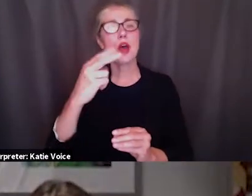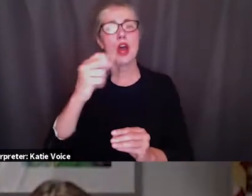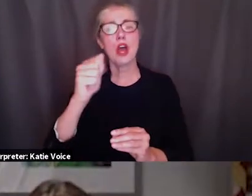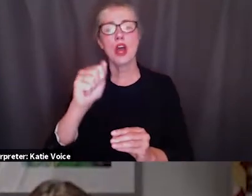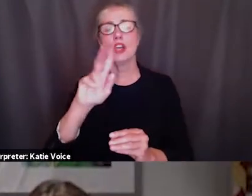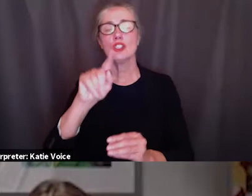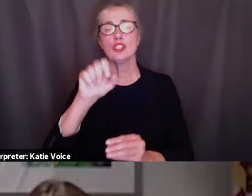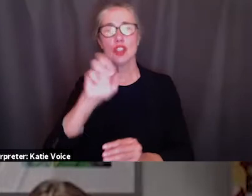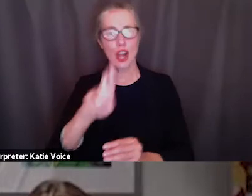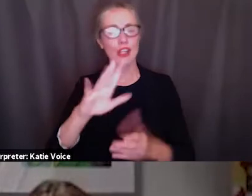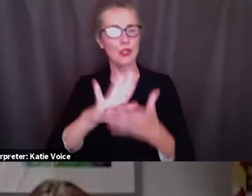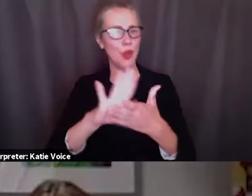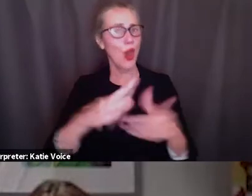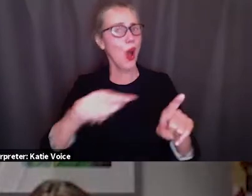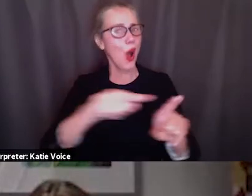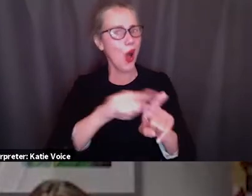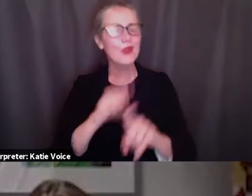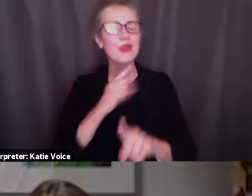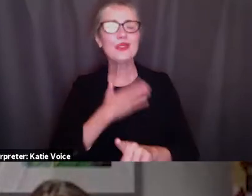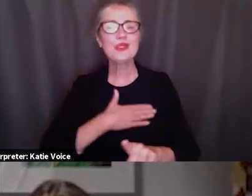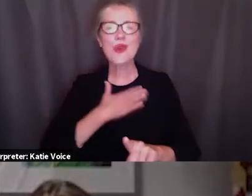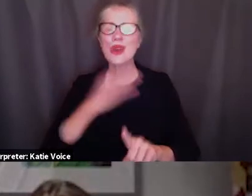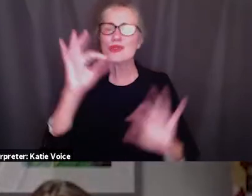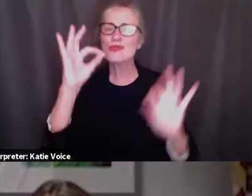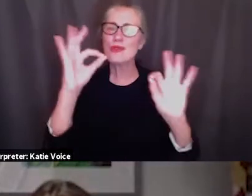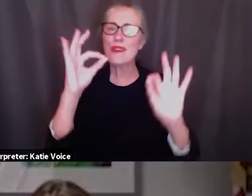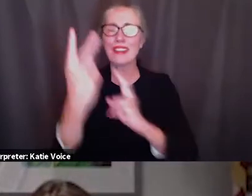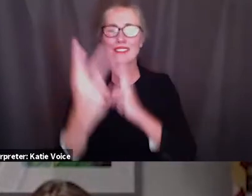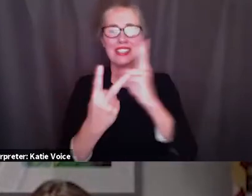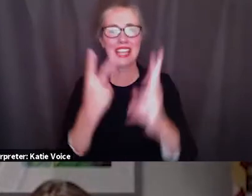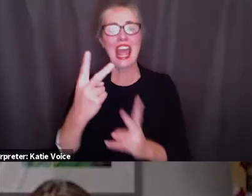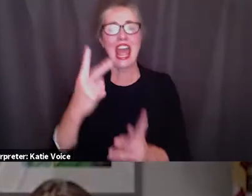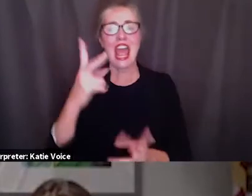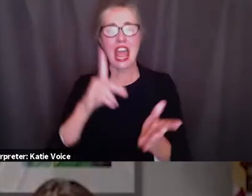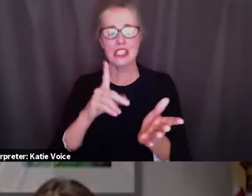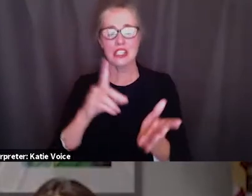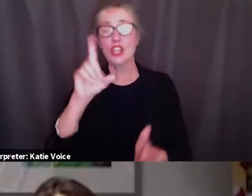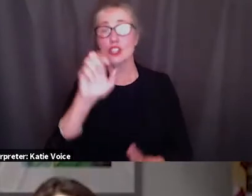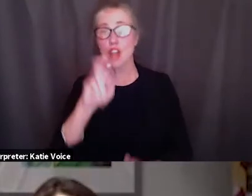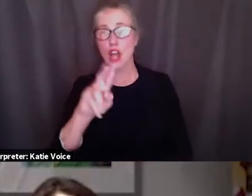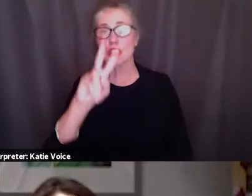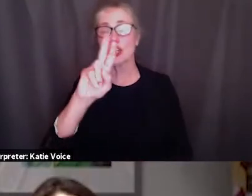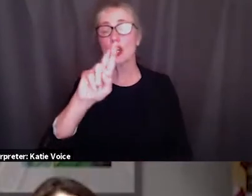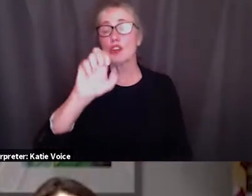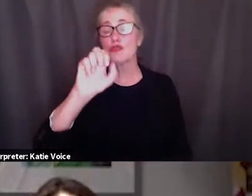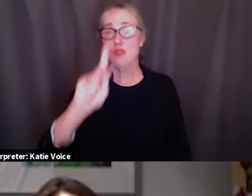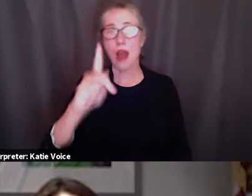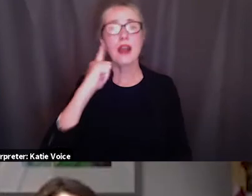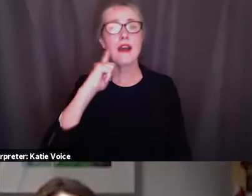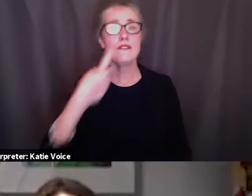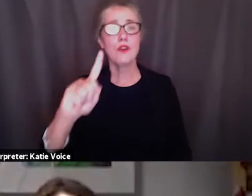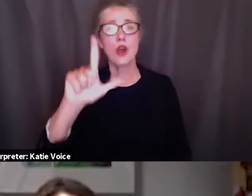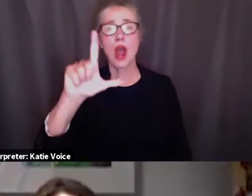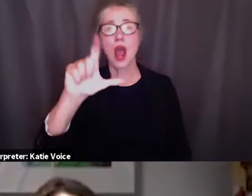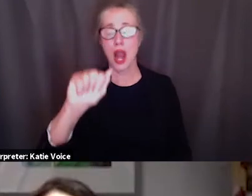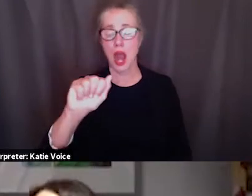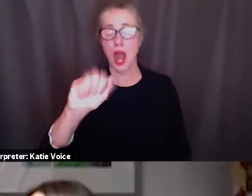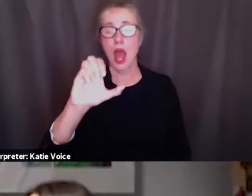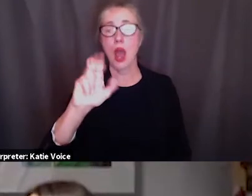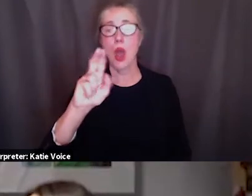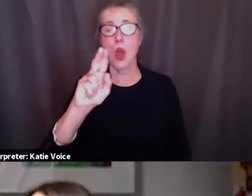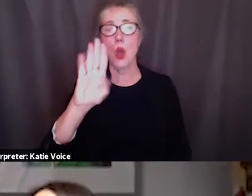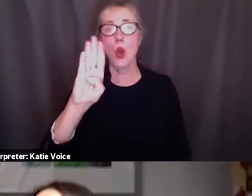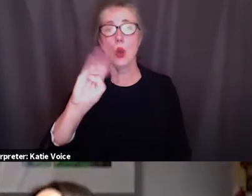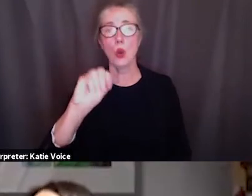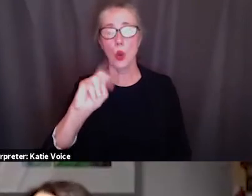visit with Dr. Brock at La Cumbre Junior High School, and it is no joke. La Cumbre Junior High School is